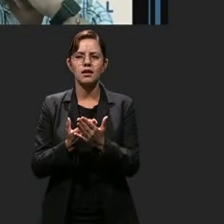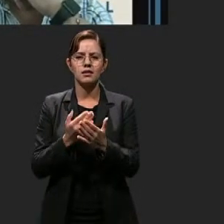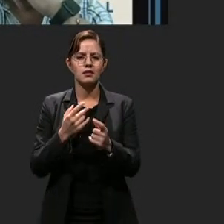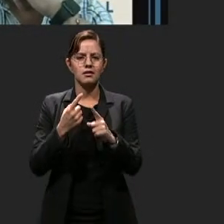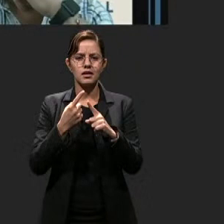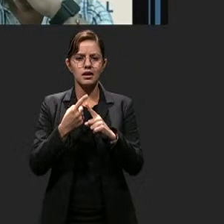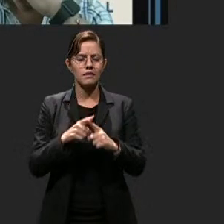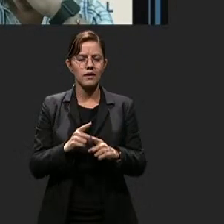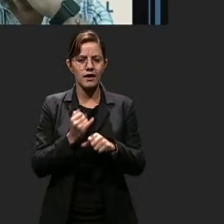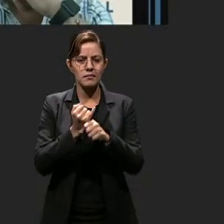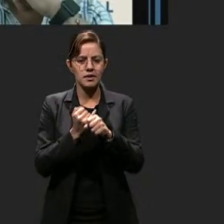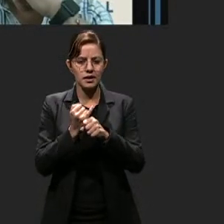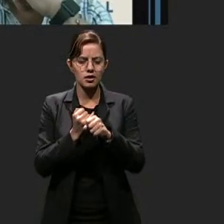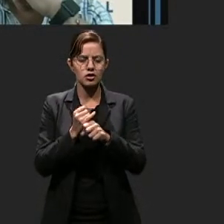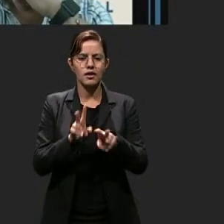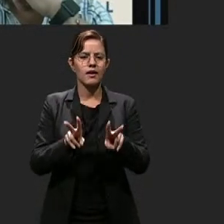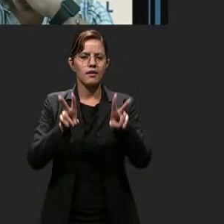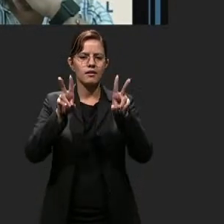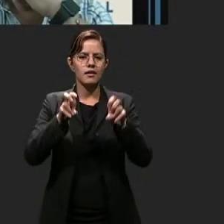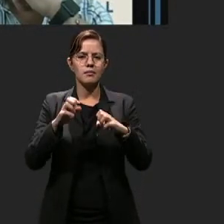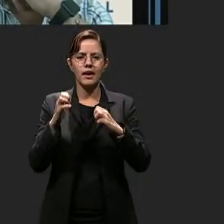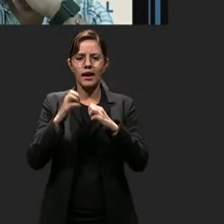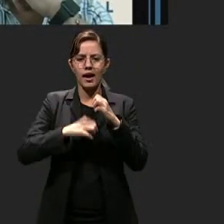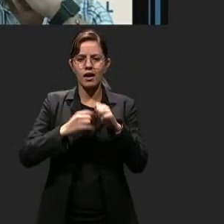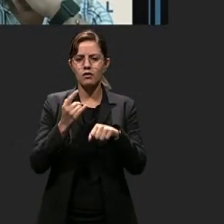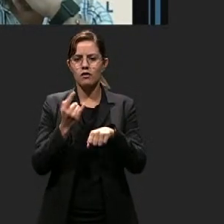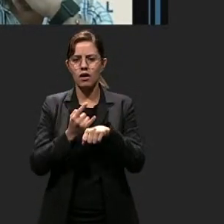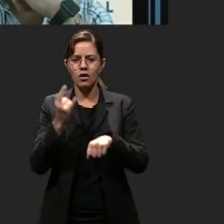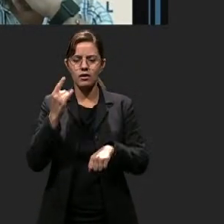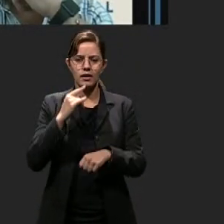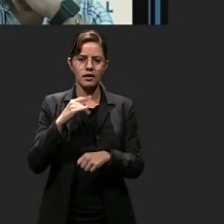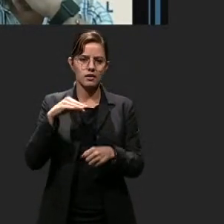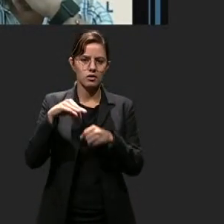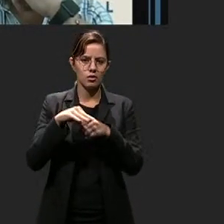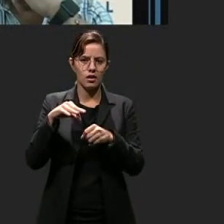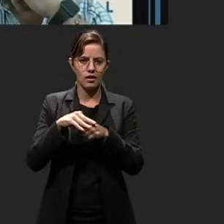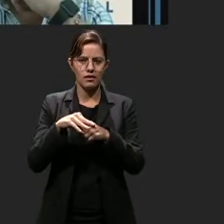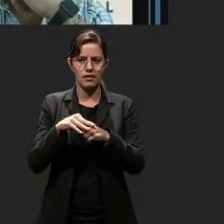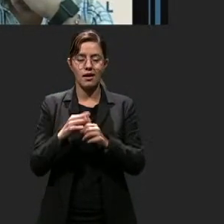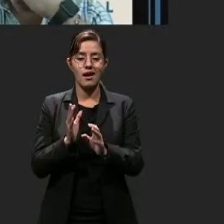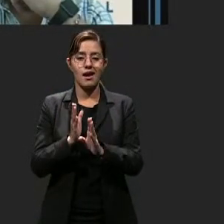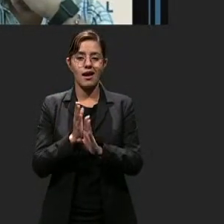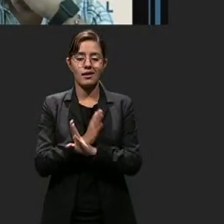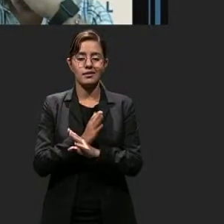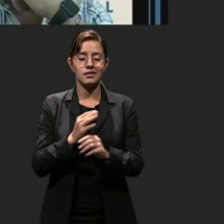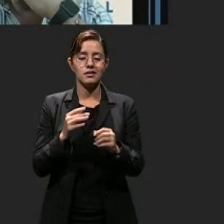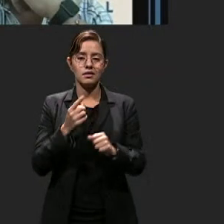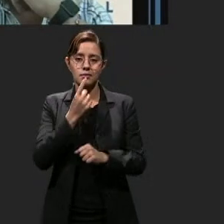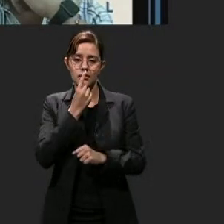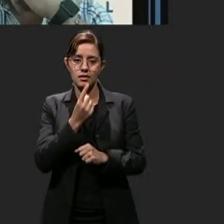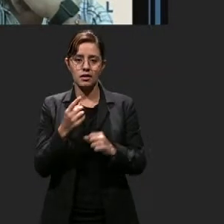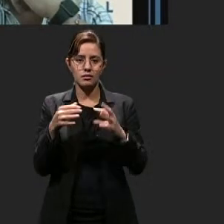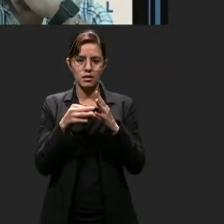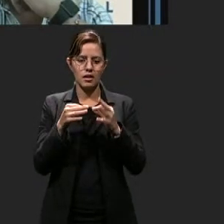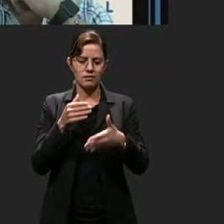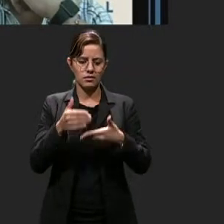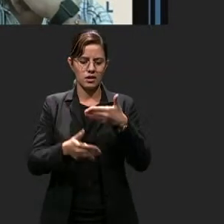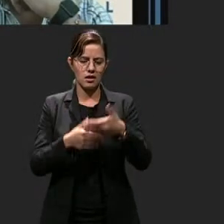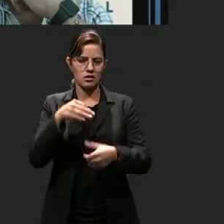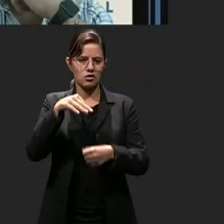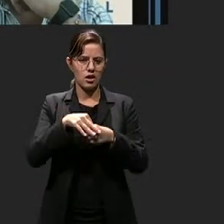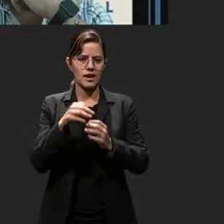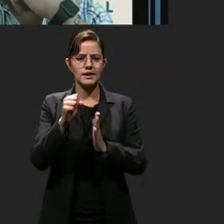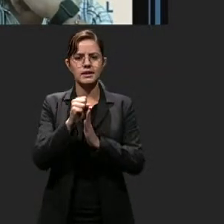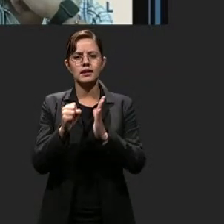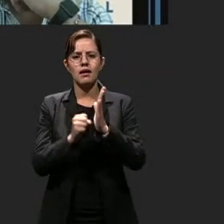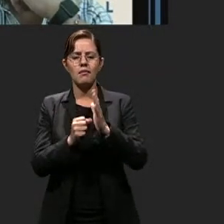overcame. But when we speak about electoral fraud before this decade, we were referring basically to electoral fraud